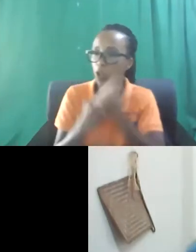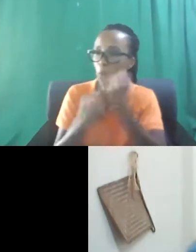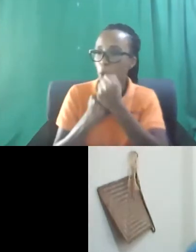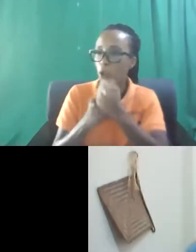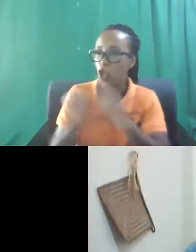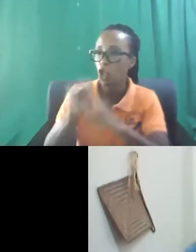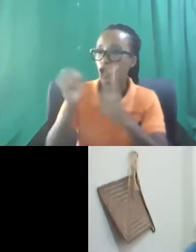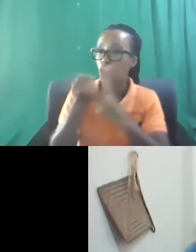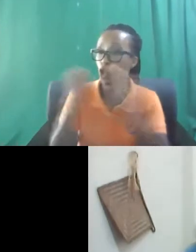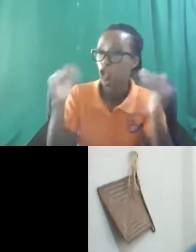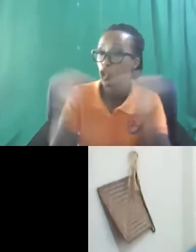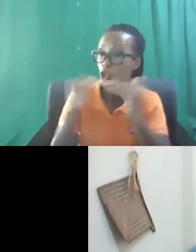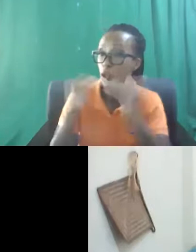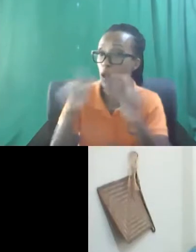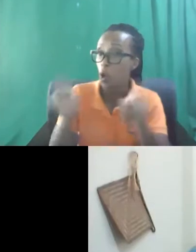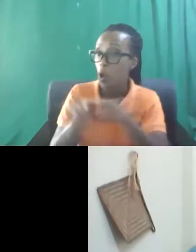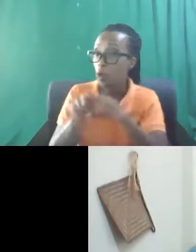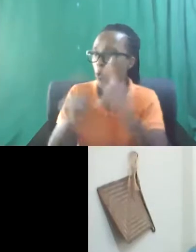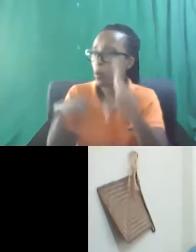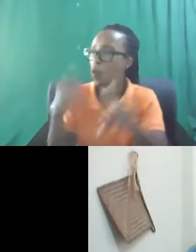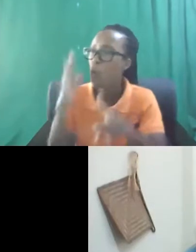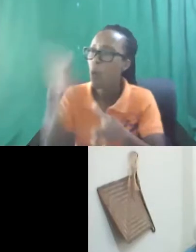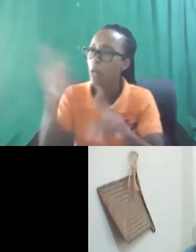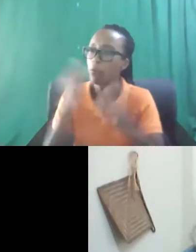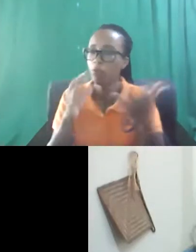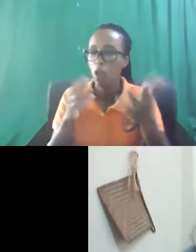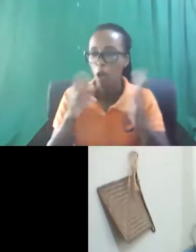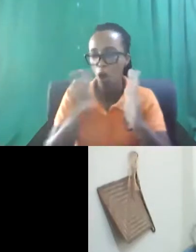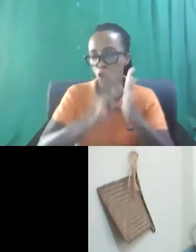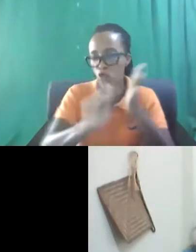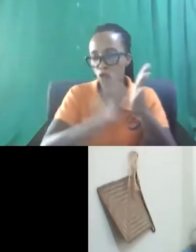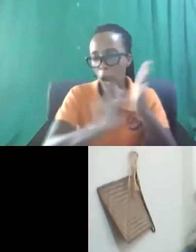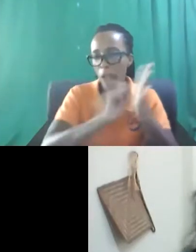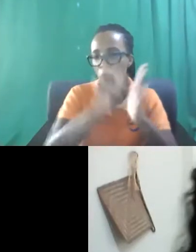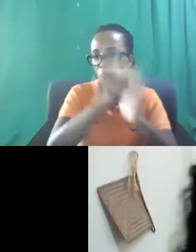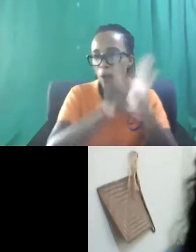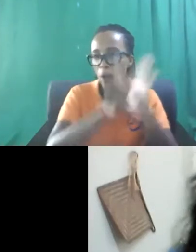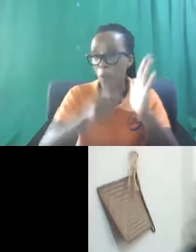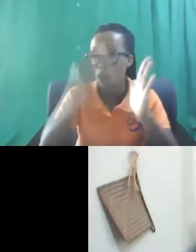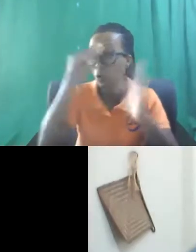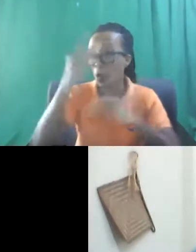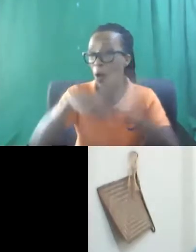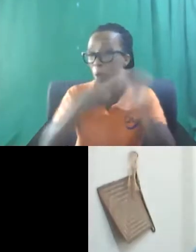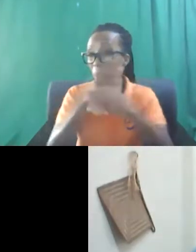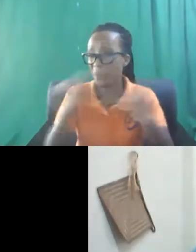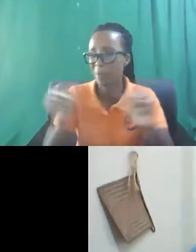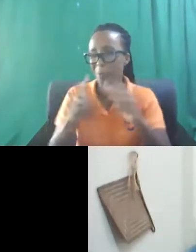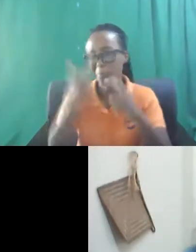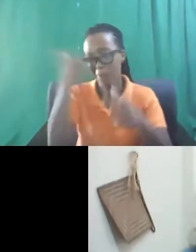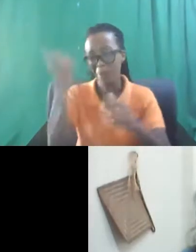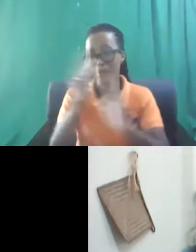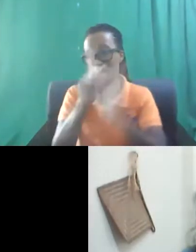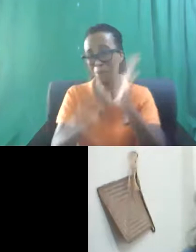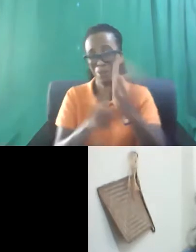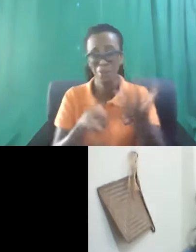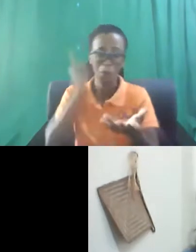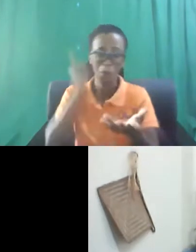who are going to write our policies to know about linguistics. Yes. Because we have very archaic policies, right?